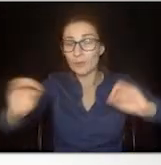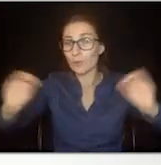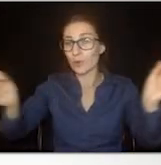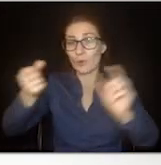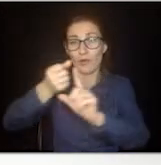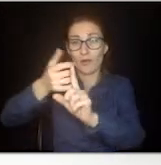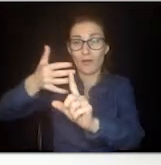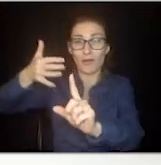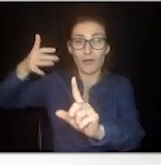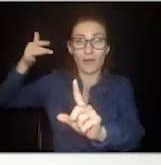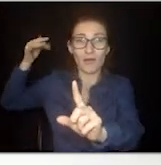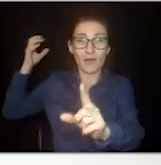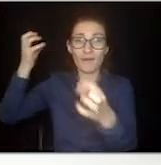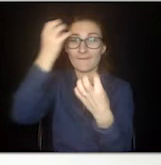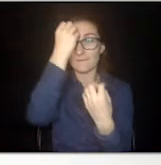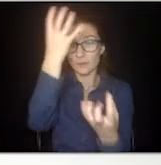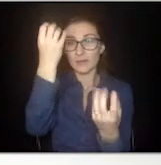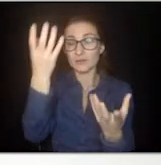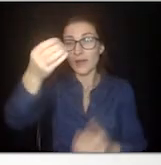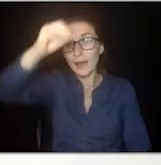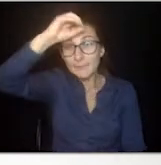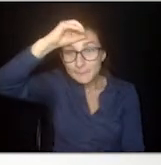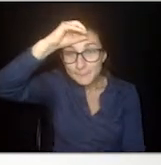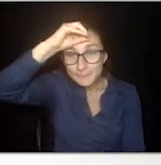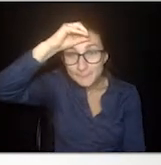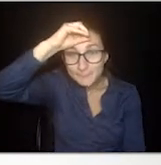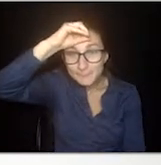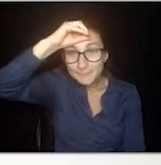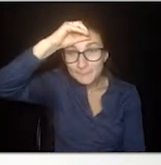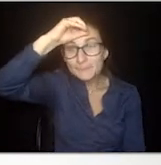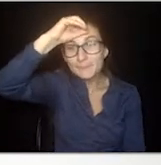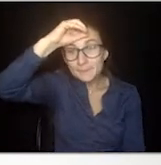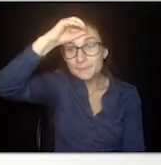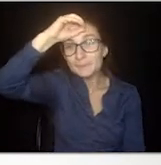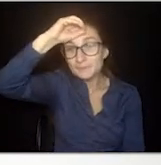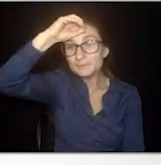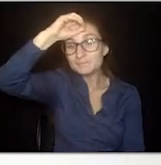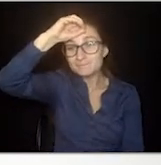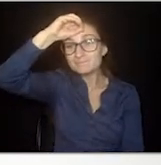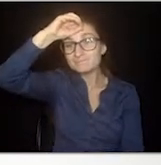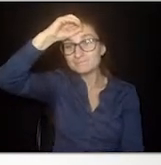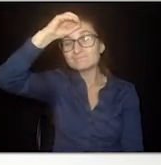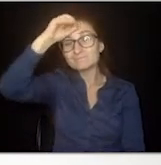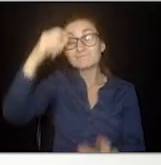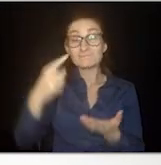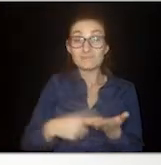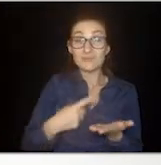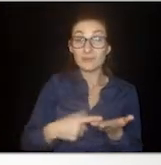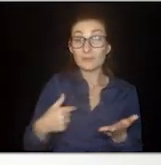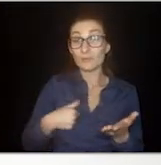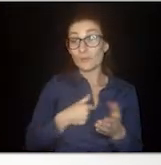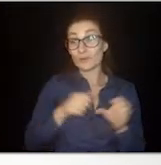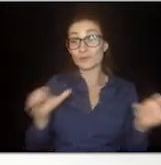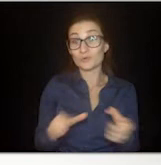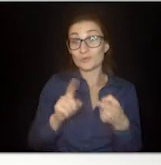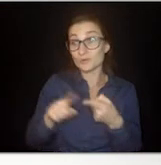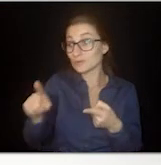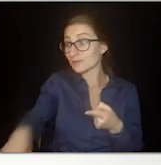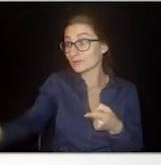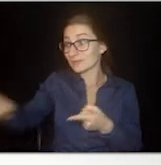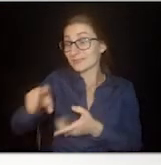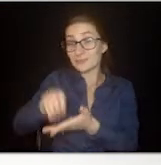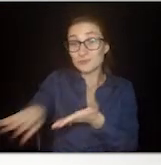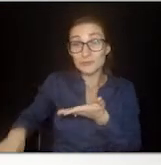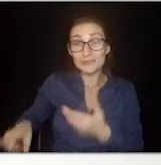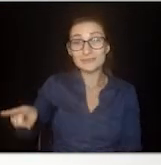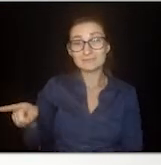no concepts. I have nothing to draw on with that. And I think that's sometimes what we do to so many of our